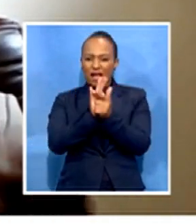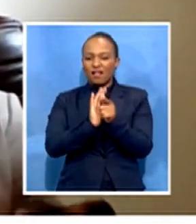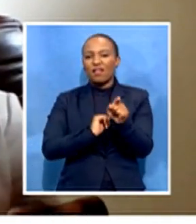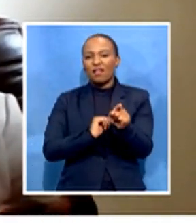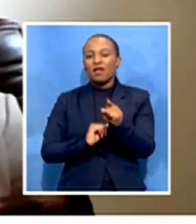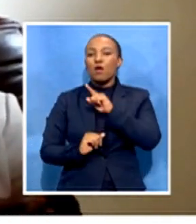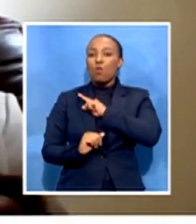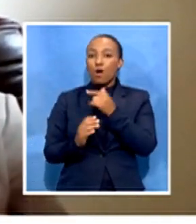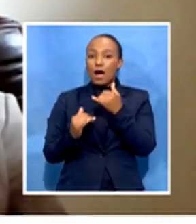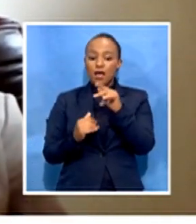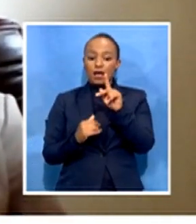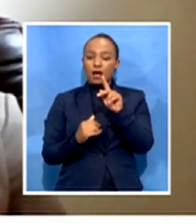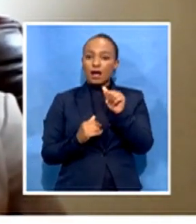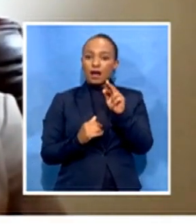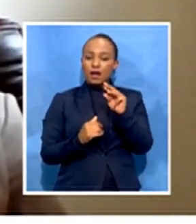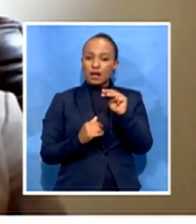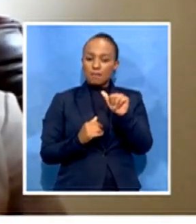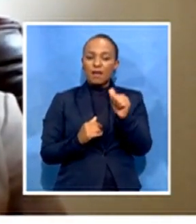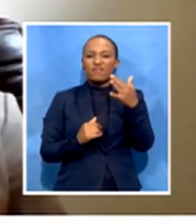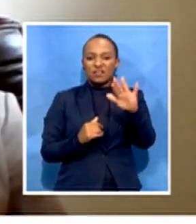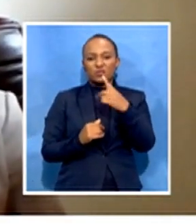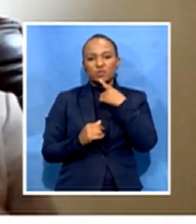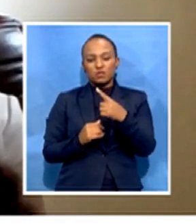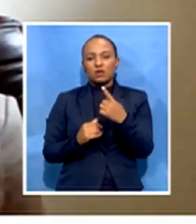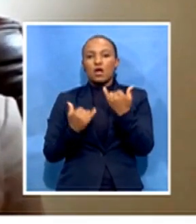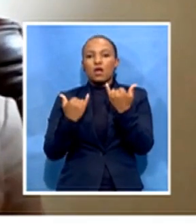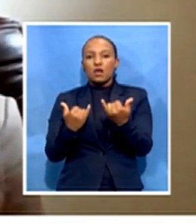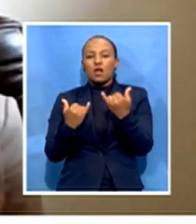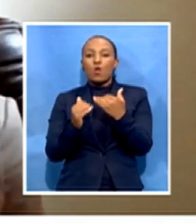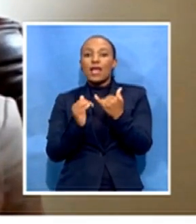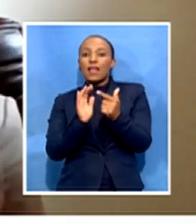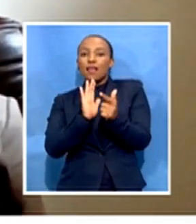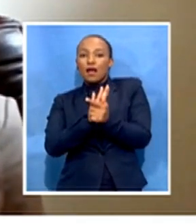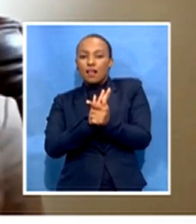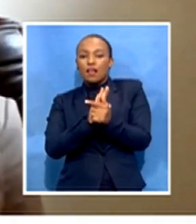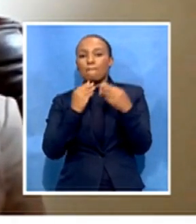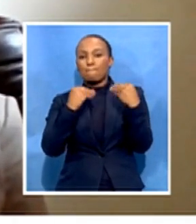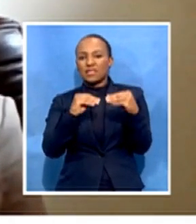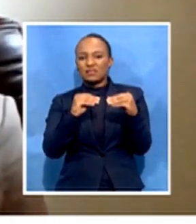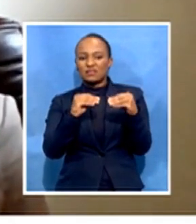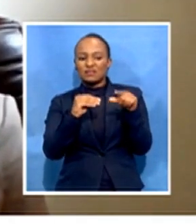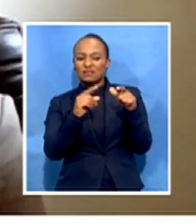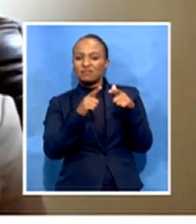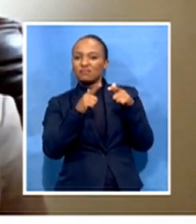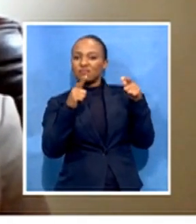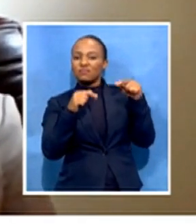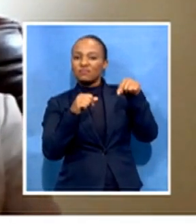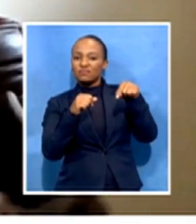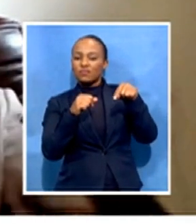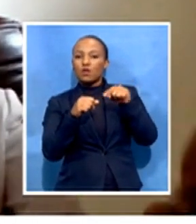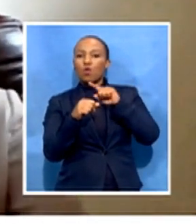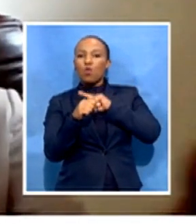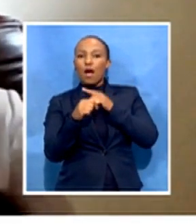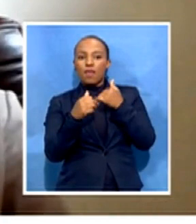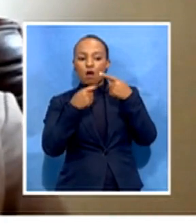the growth of the illicit market as a result of the ban has actually been very high. He spoke